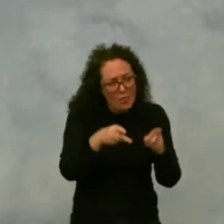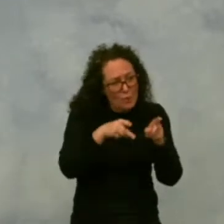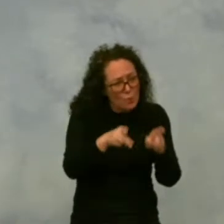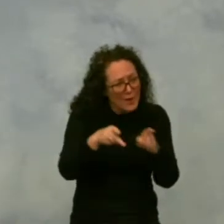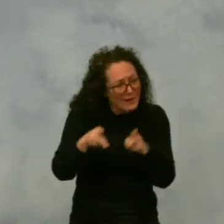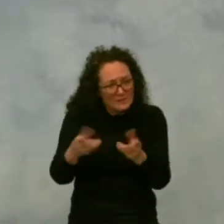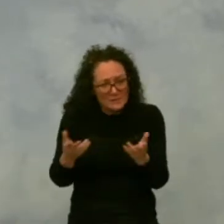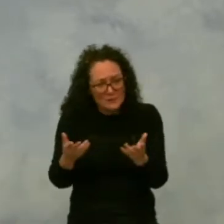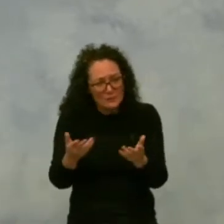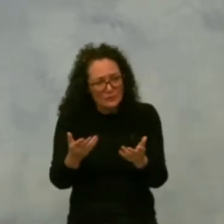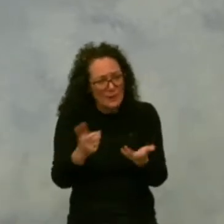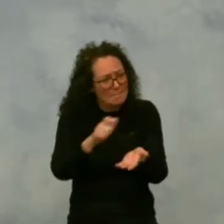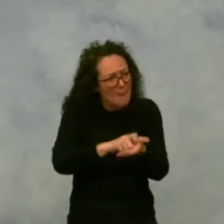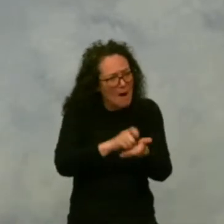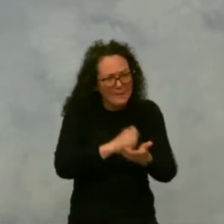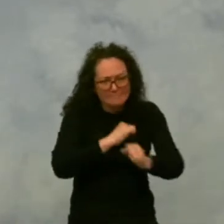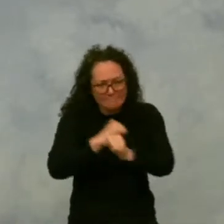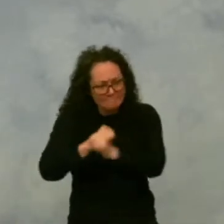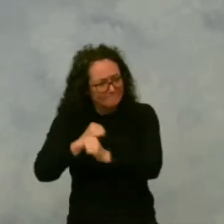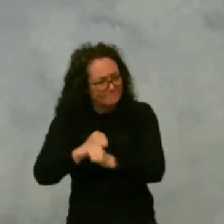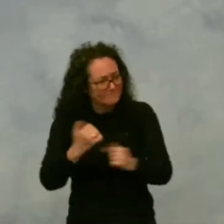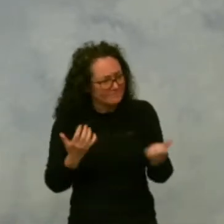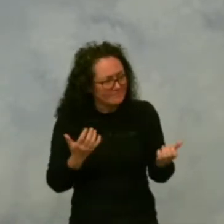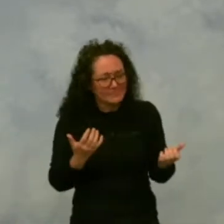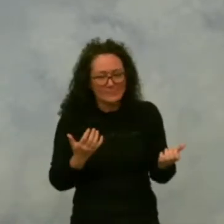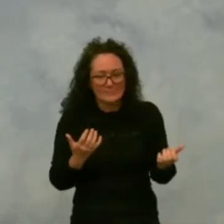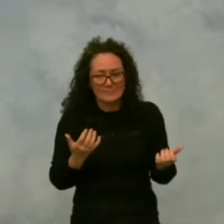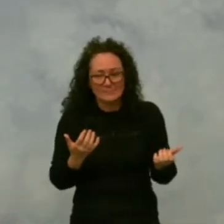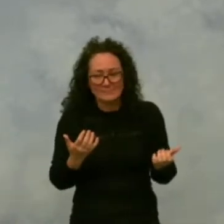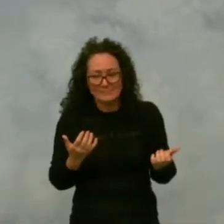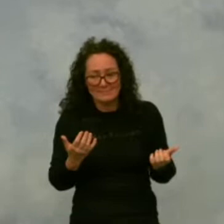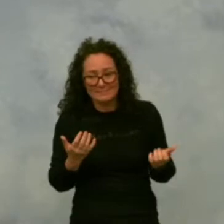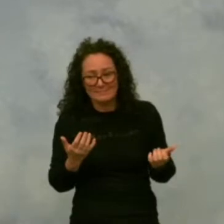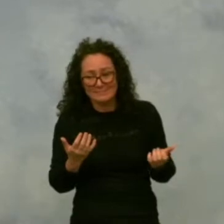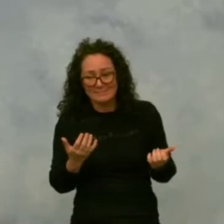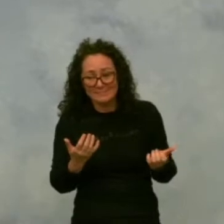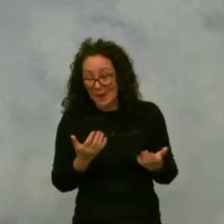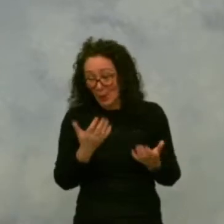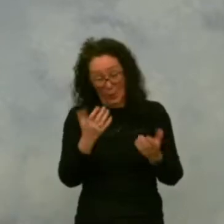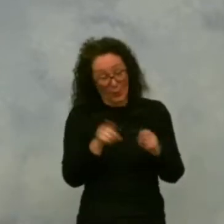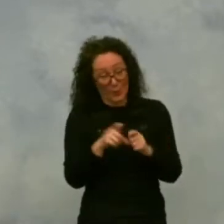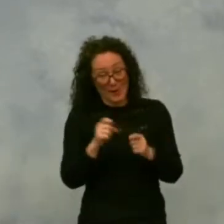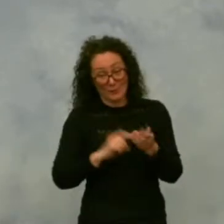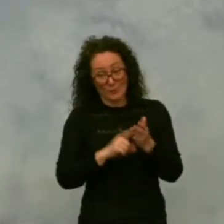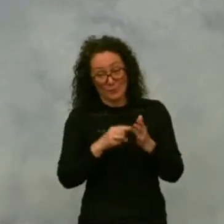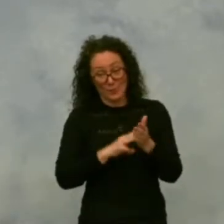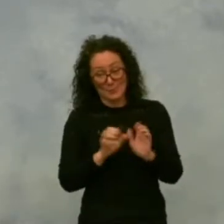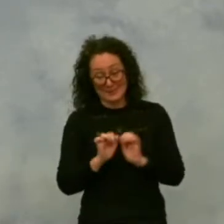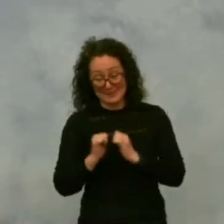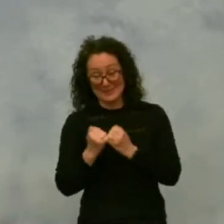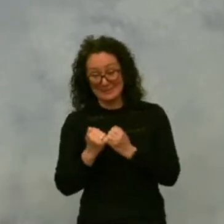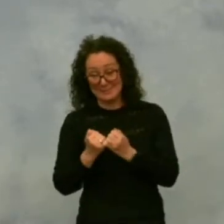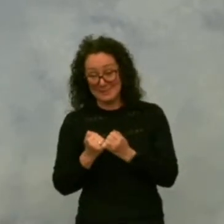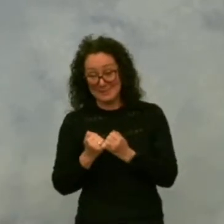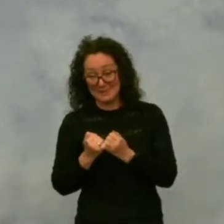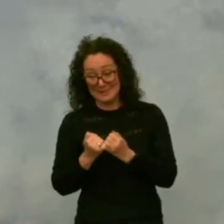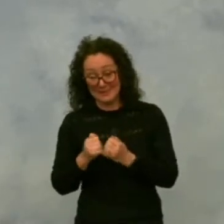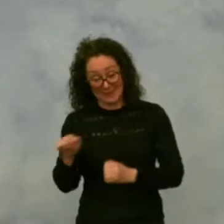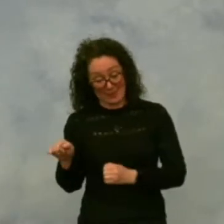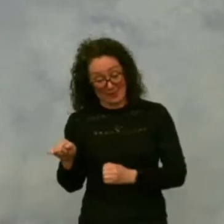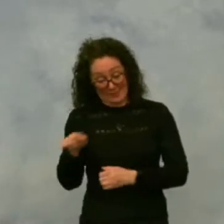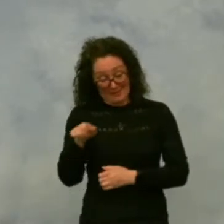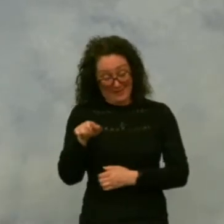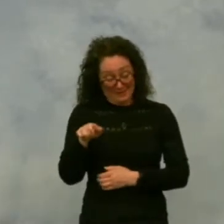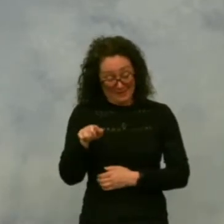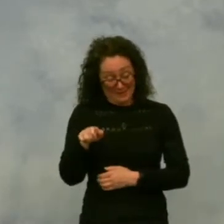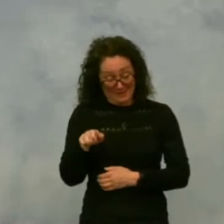types of marketing? And given that, you know, we've got Tom's team who, you know, they're the people that we